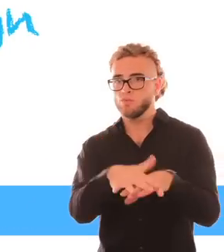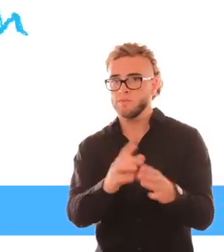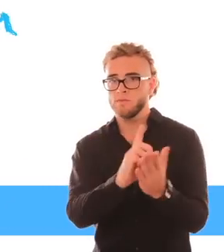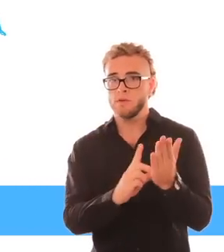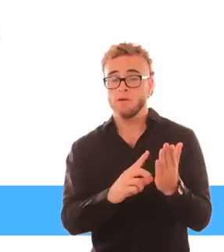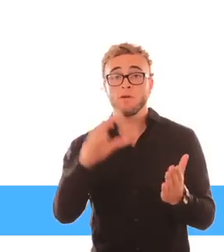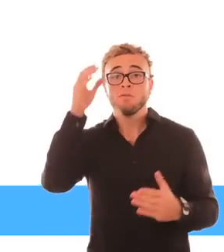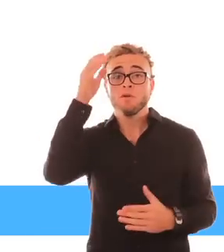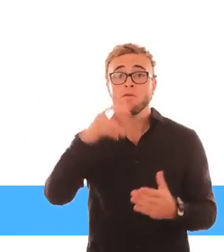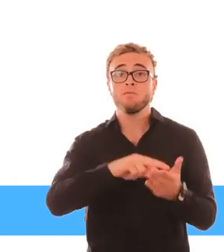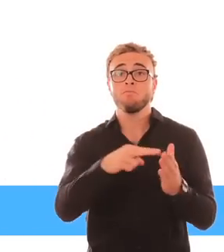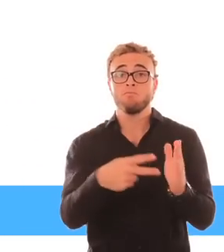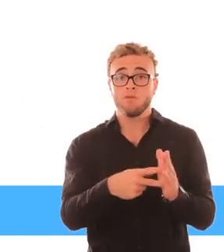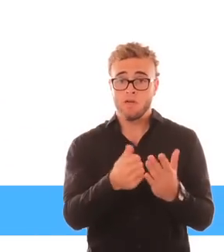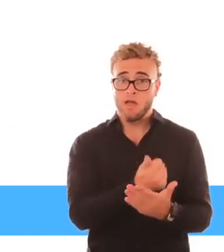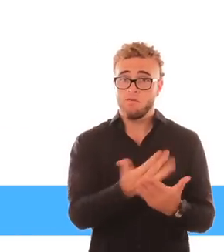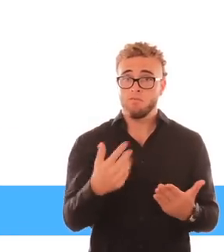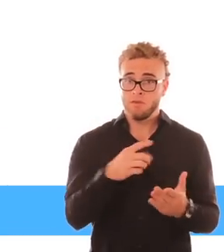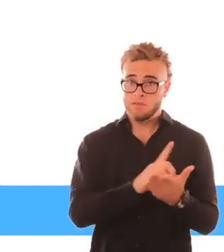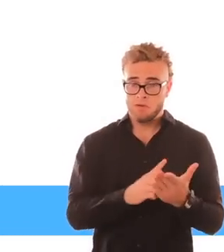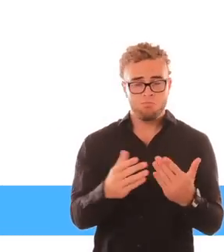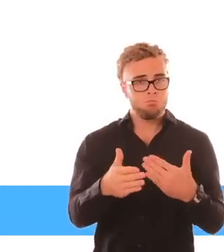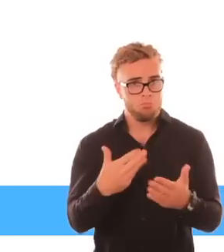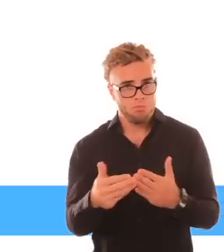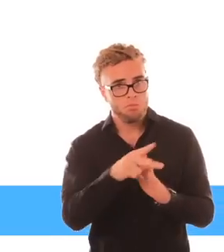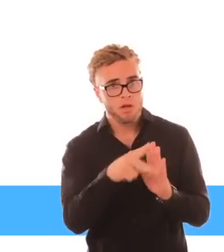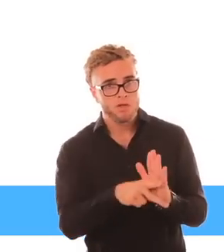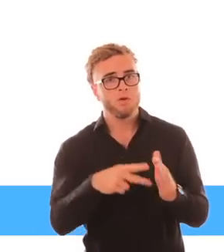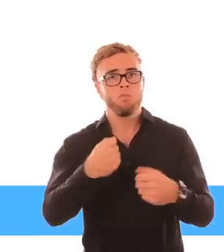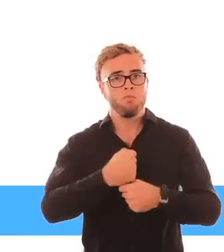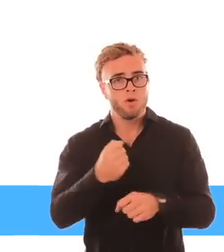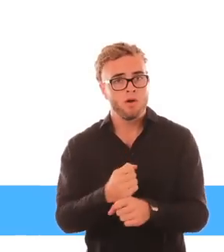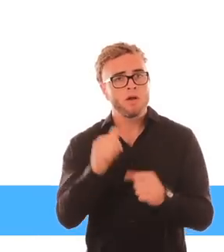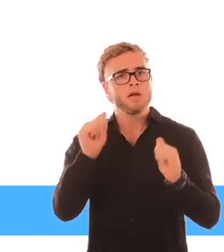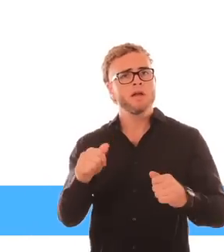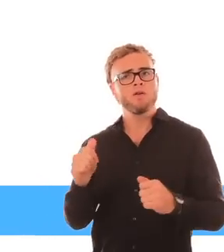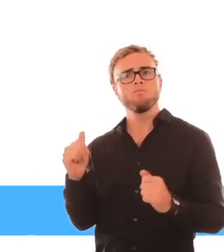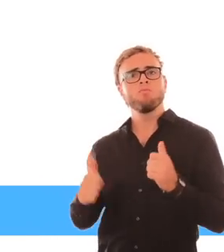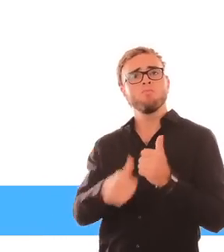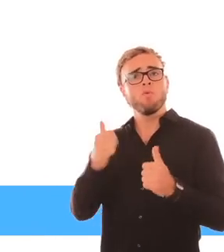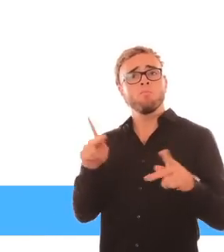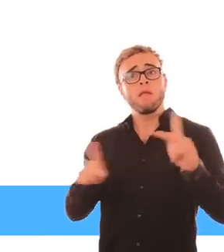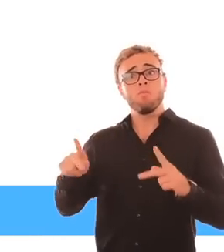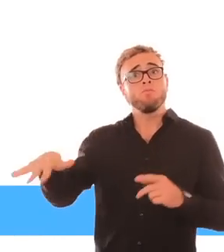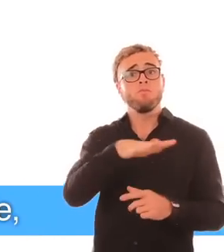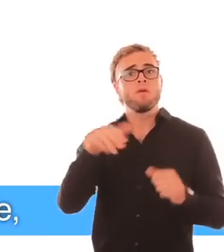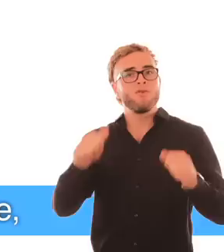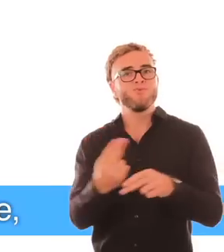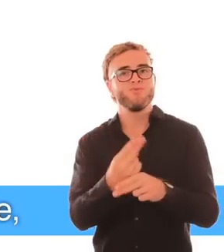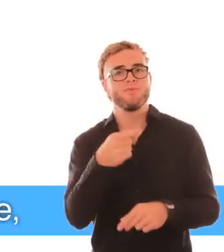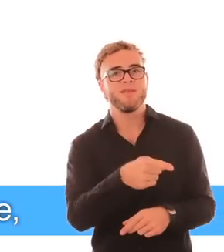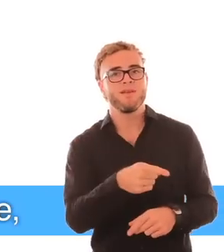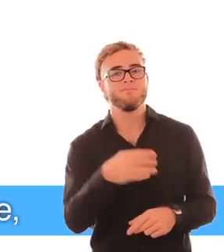design. It is a concept through which everything we design, whether it is a policy or a product, is usable by the greatest number of